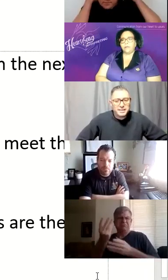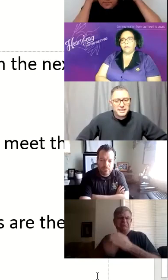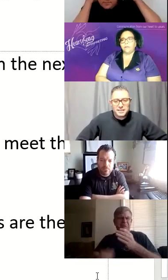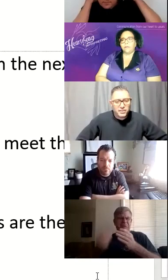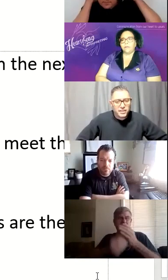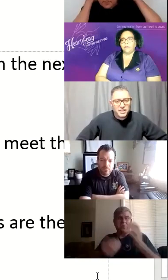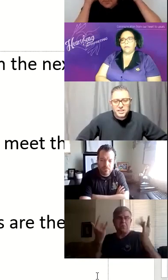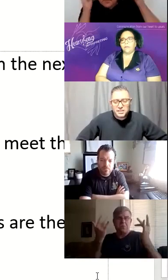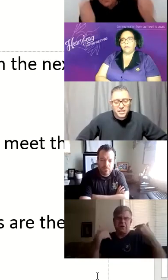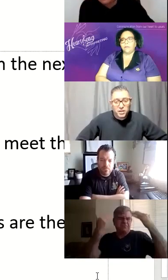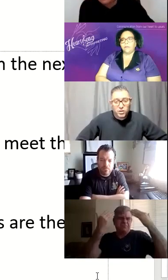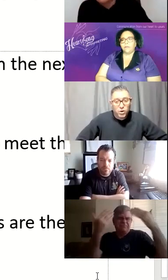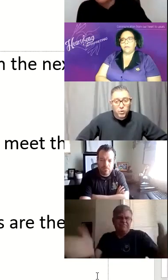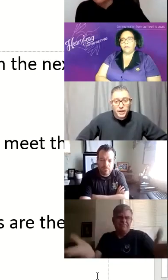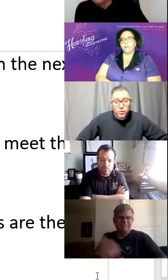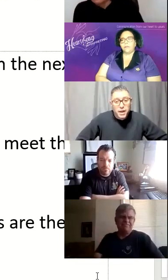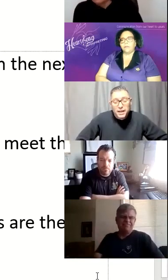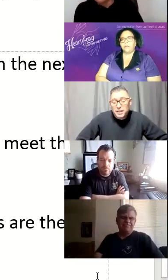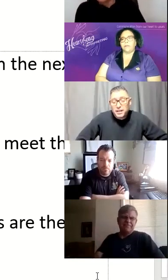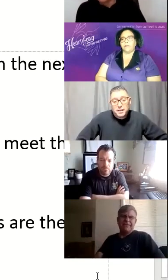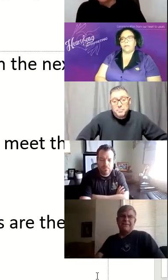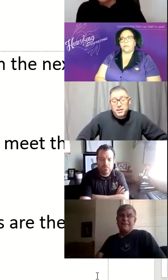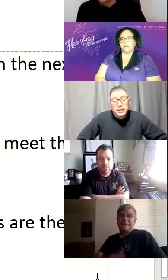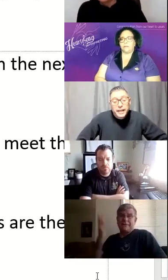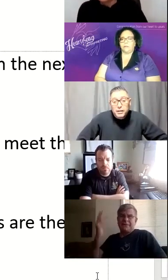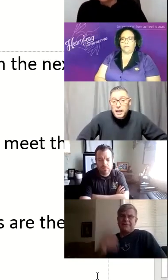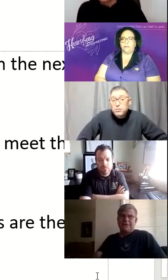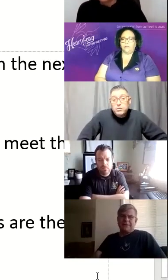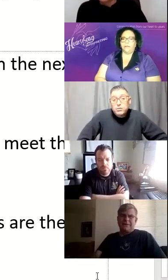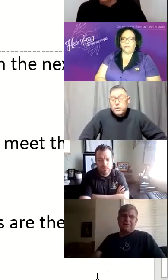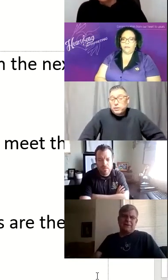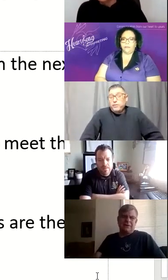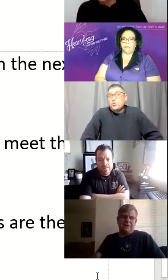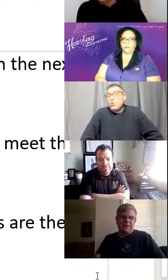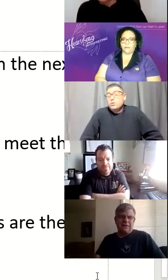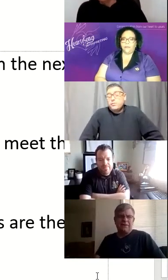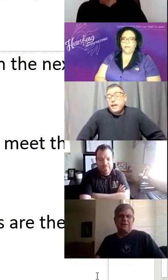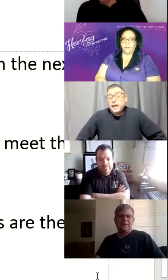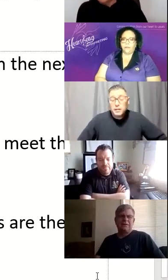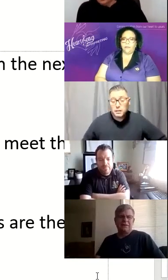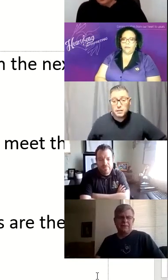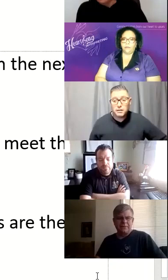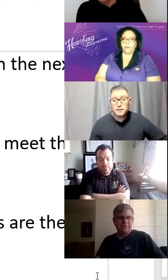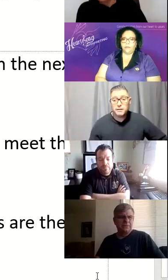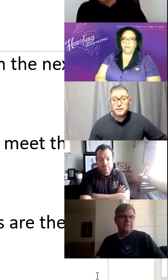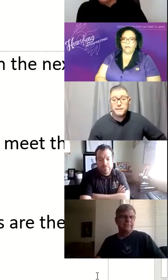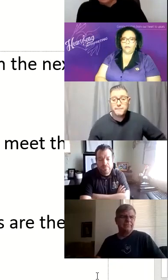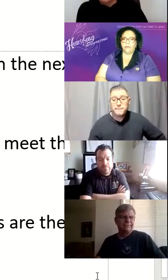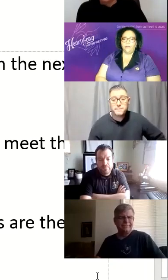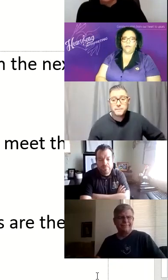wondering. Are things just, going out of whack? Are they not going to be there later? I don't know what the future holds for them.